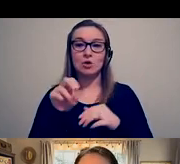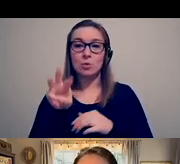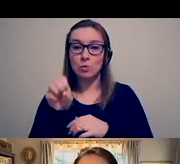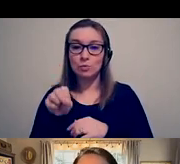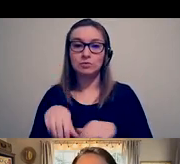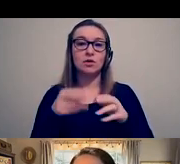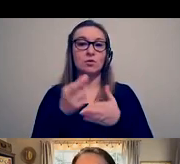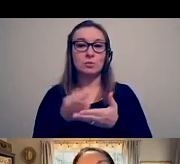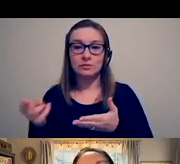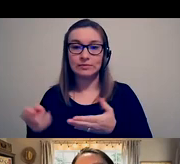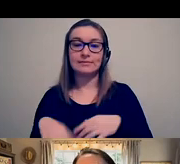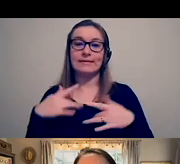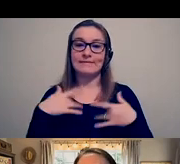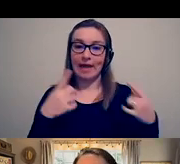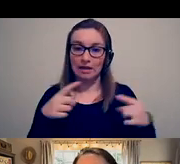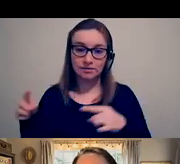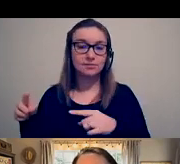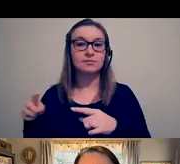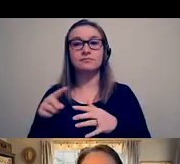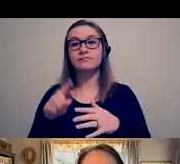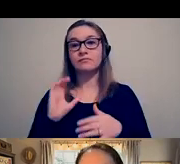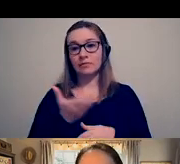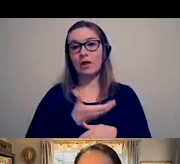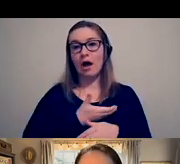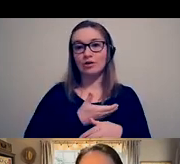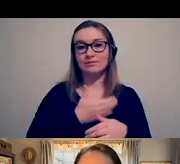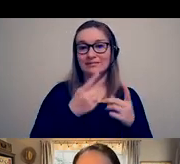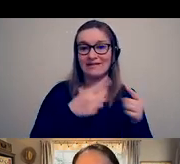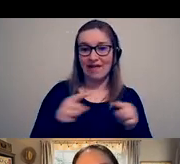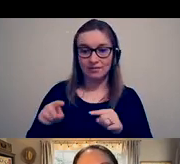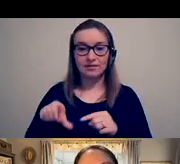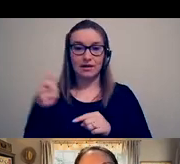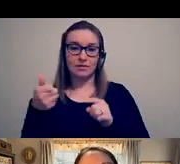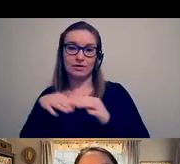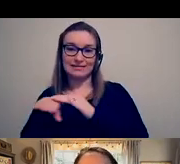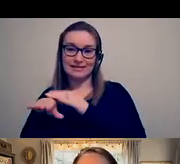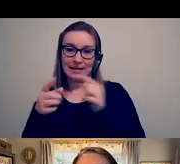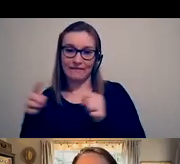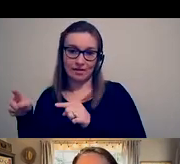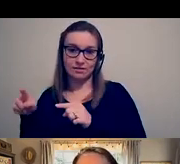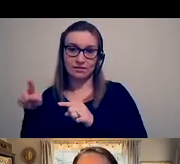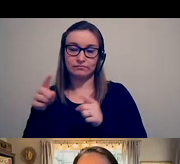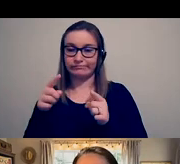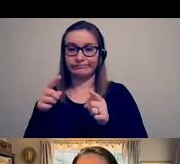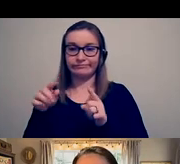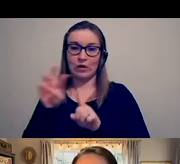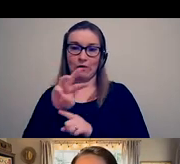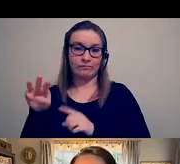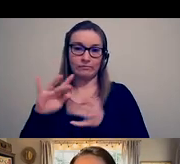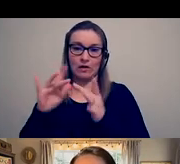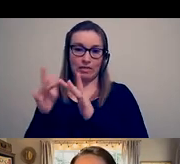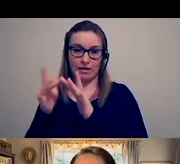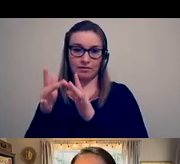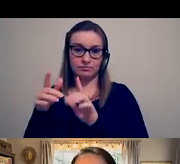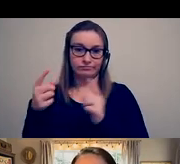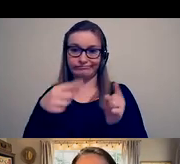resources, events, so our events, but also other accessibility events that you can join from around the web. So if you're interested in keeping up with what's going on in